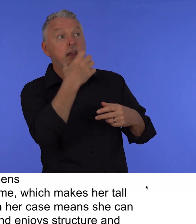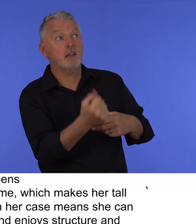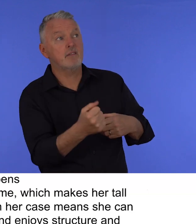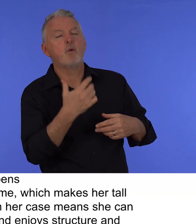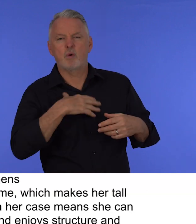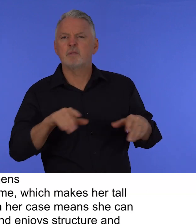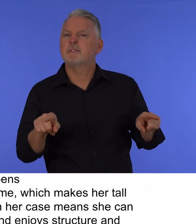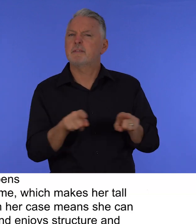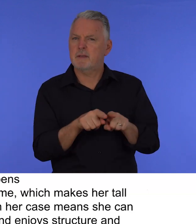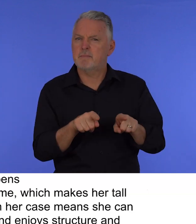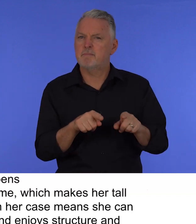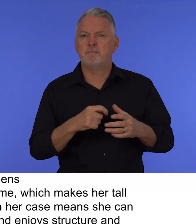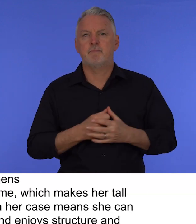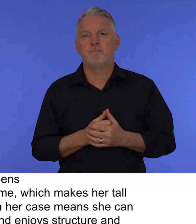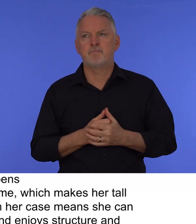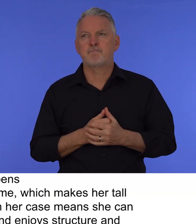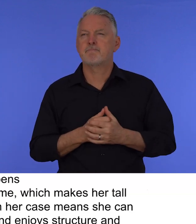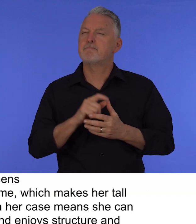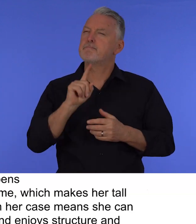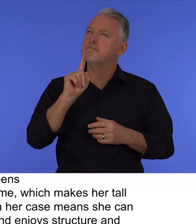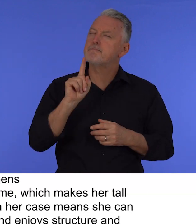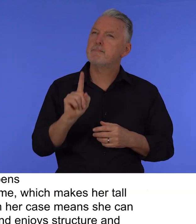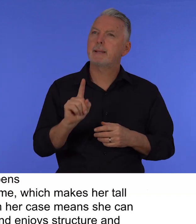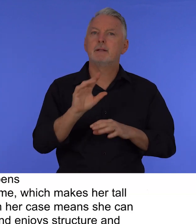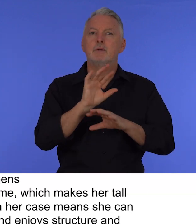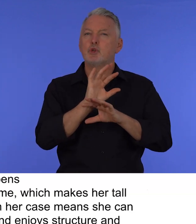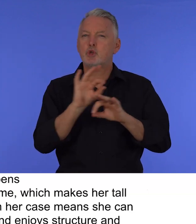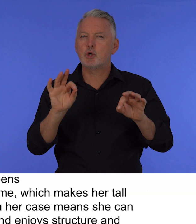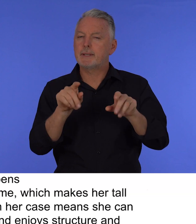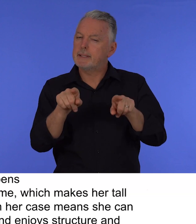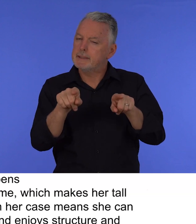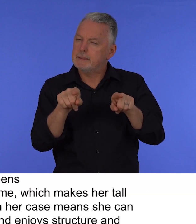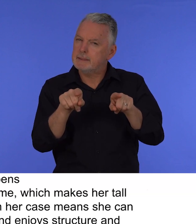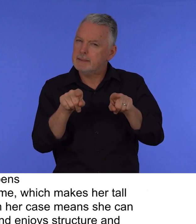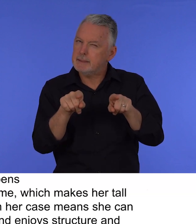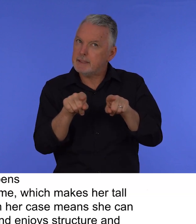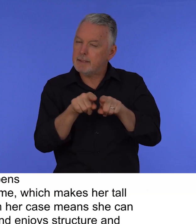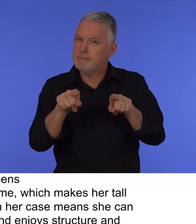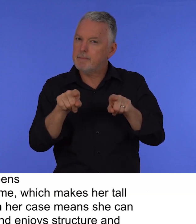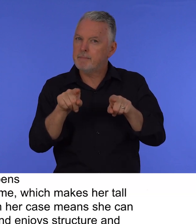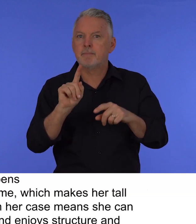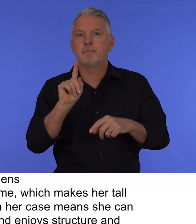the experiences that her typical sister gets to experience, but not